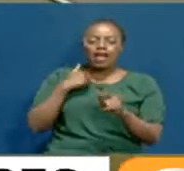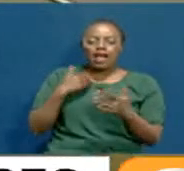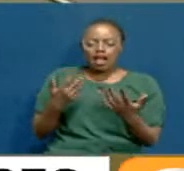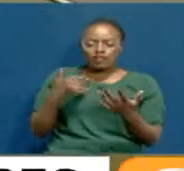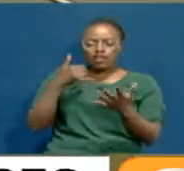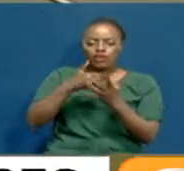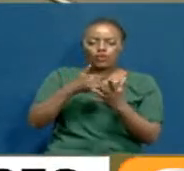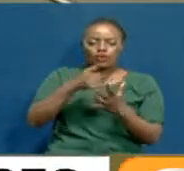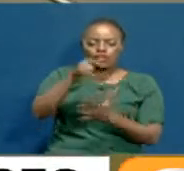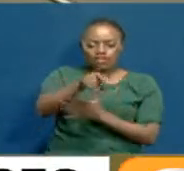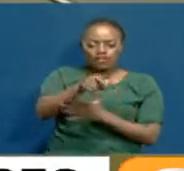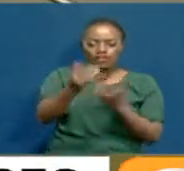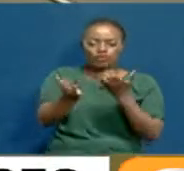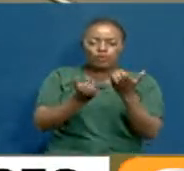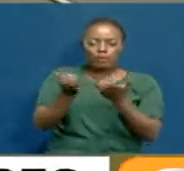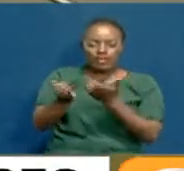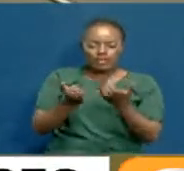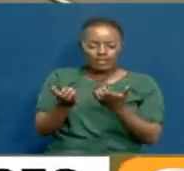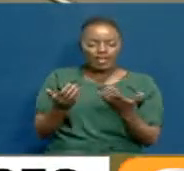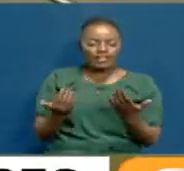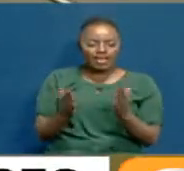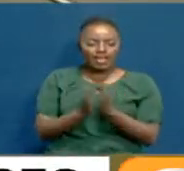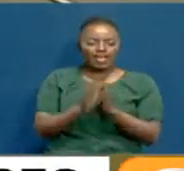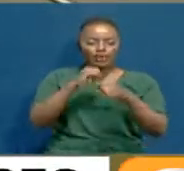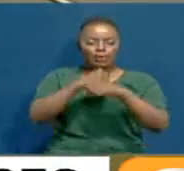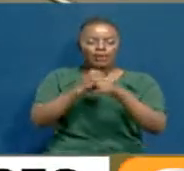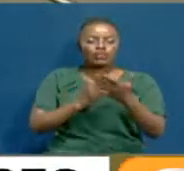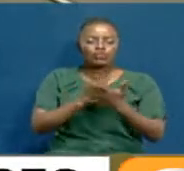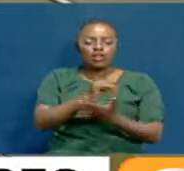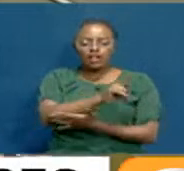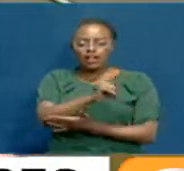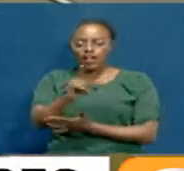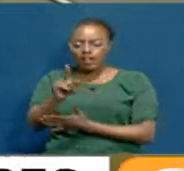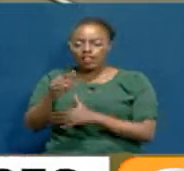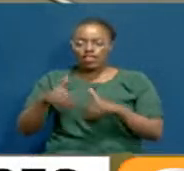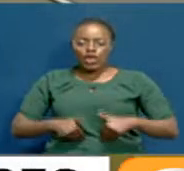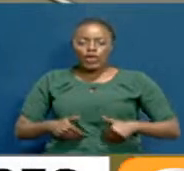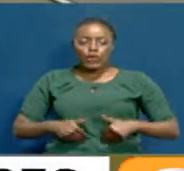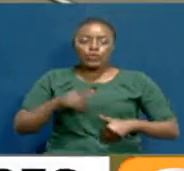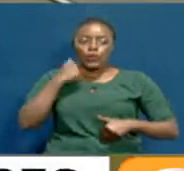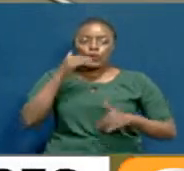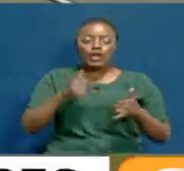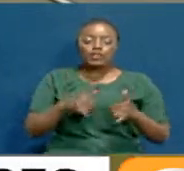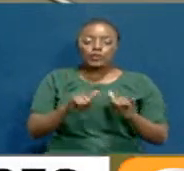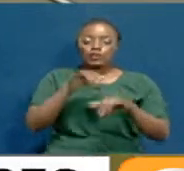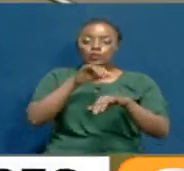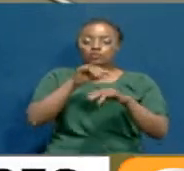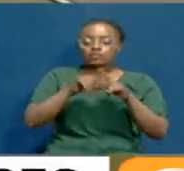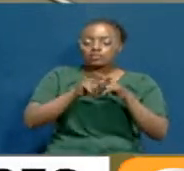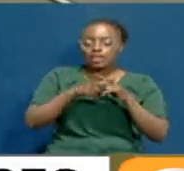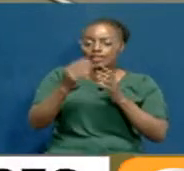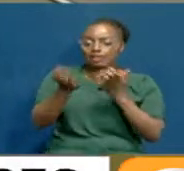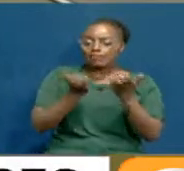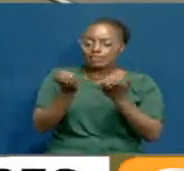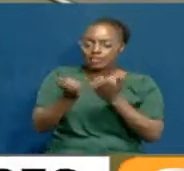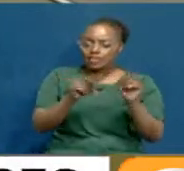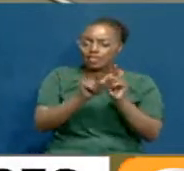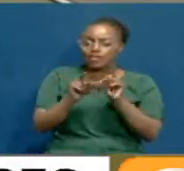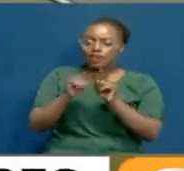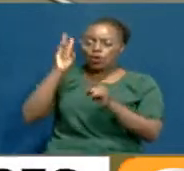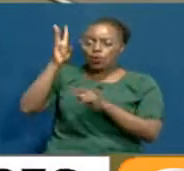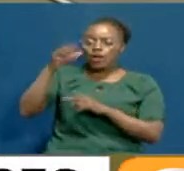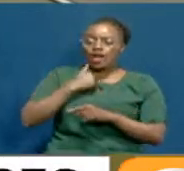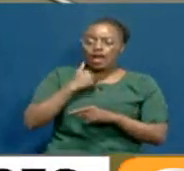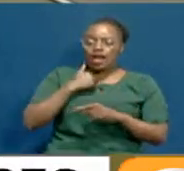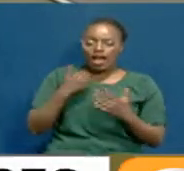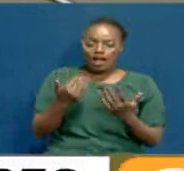injecting to business capital, you know, to make sure that those youth who are trying to get started on businesses will not only be